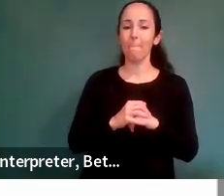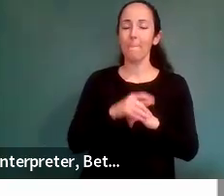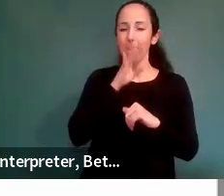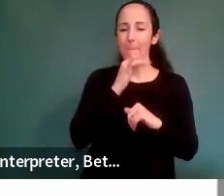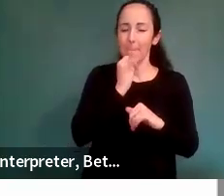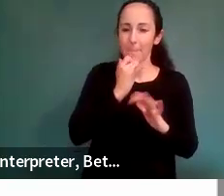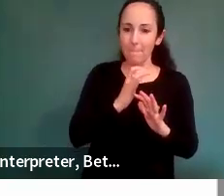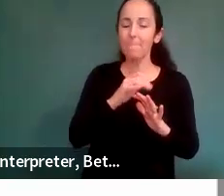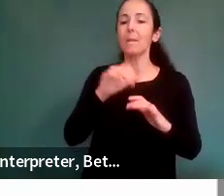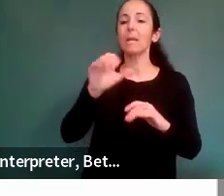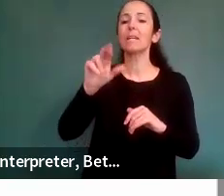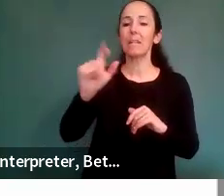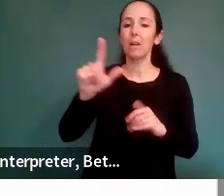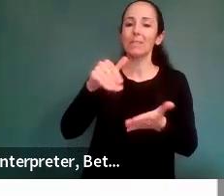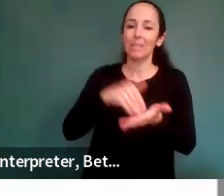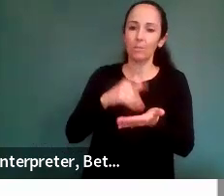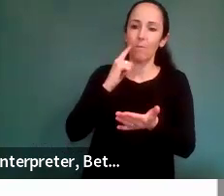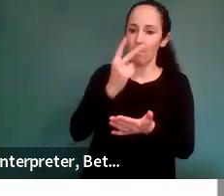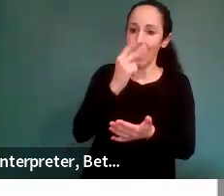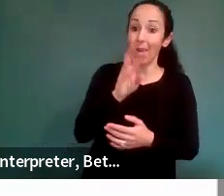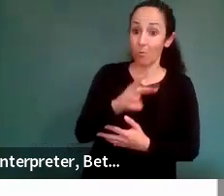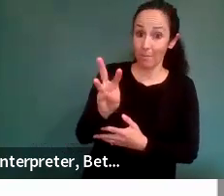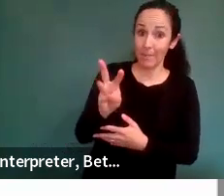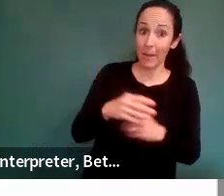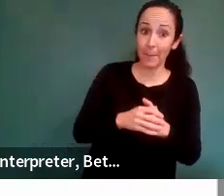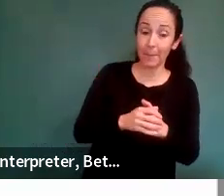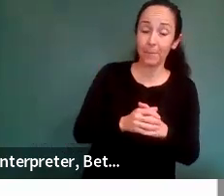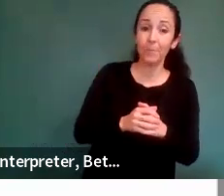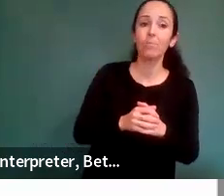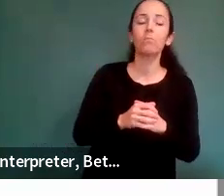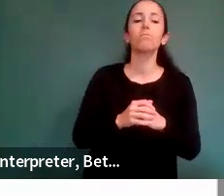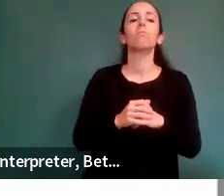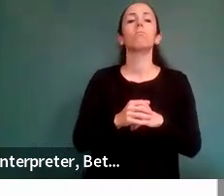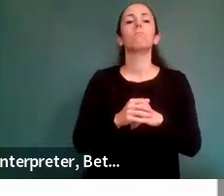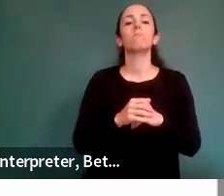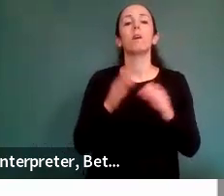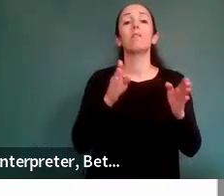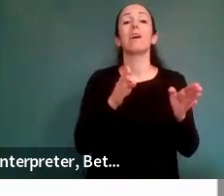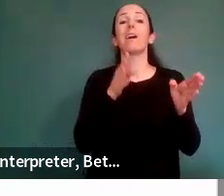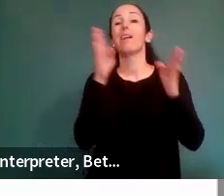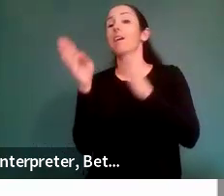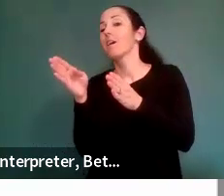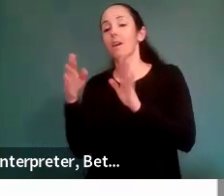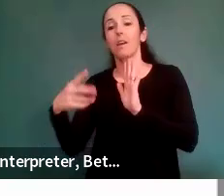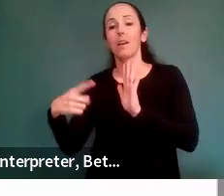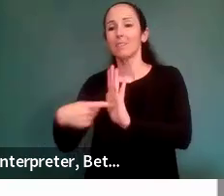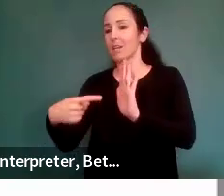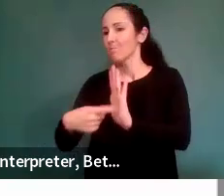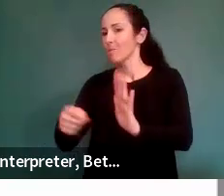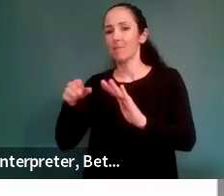the Blind website, and a mock example of an inaccessible website